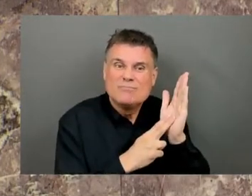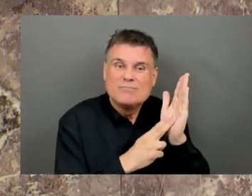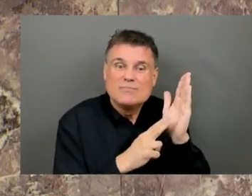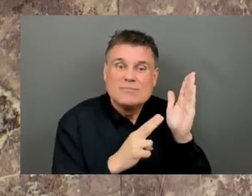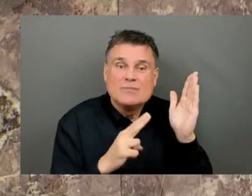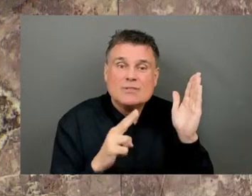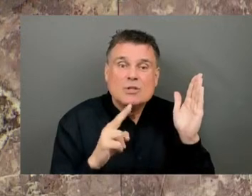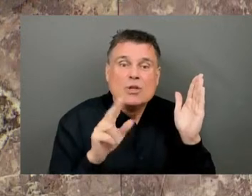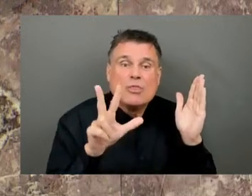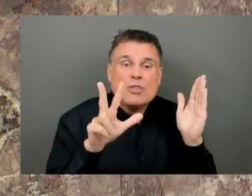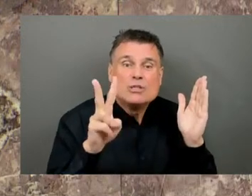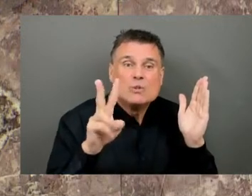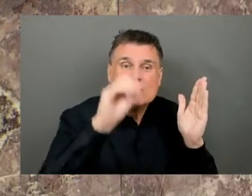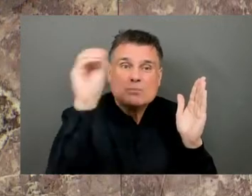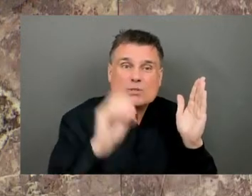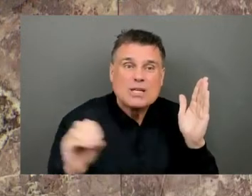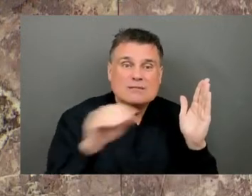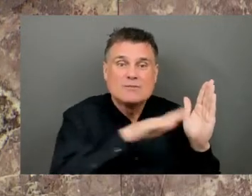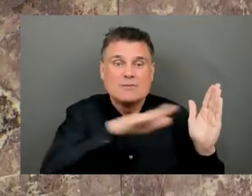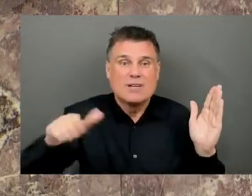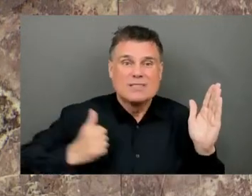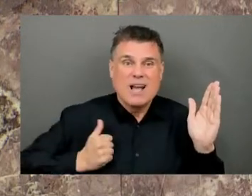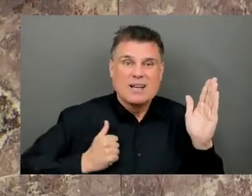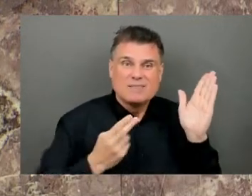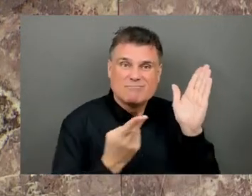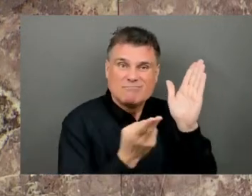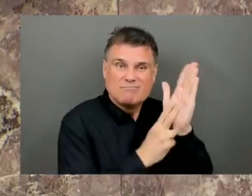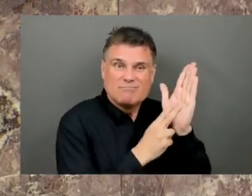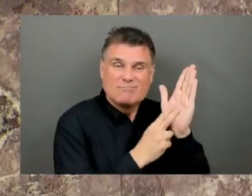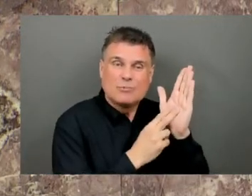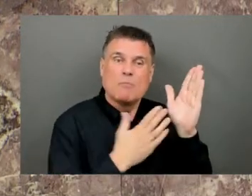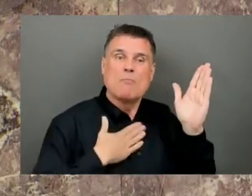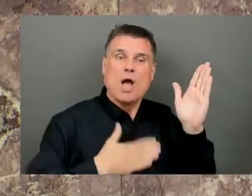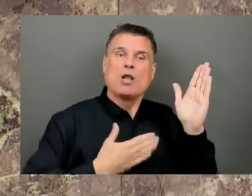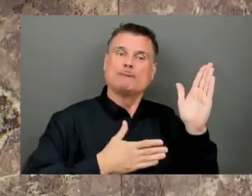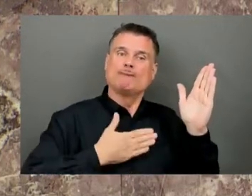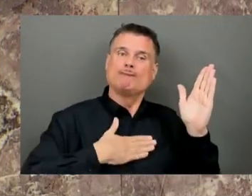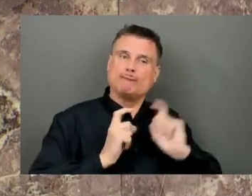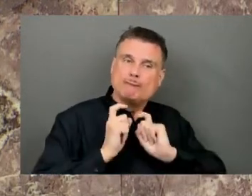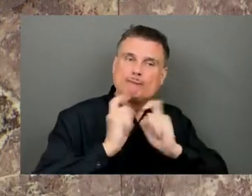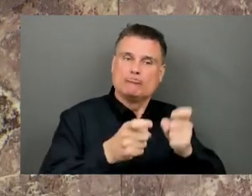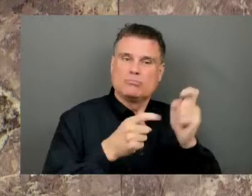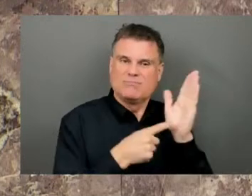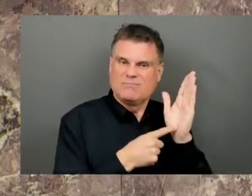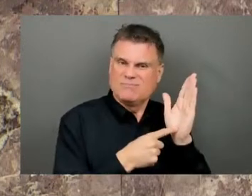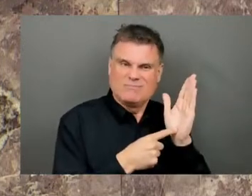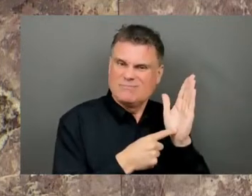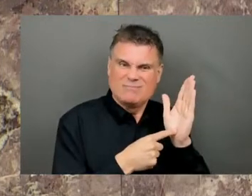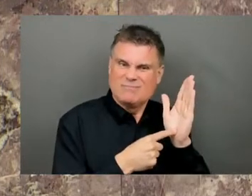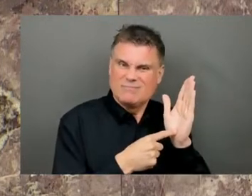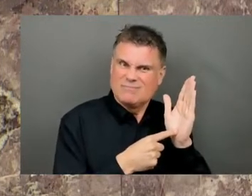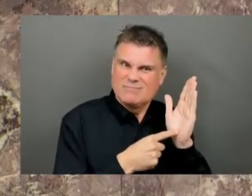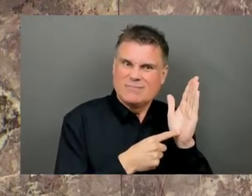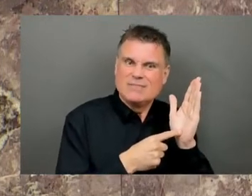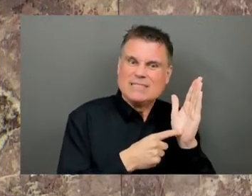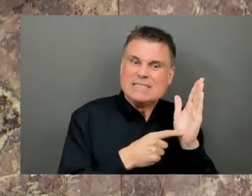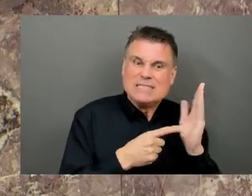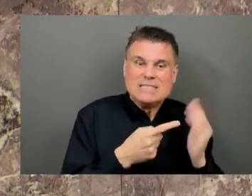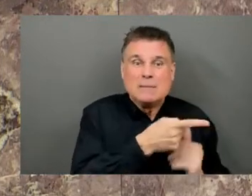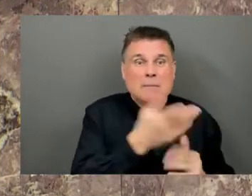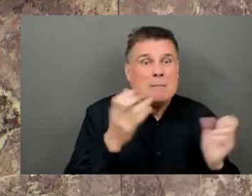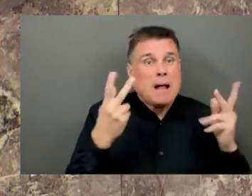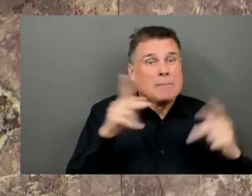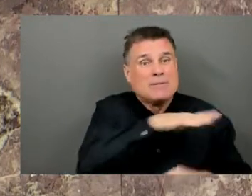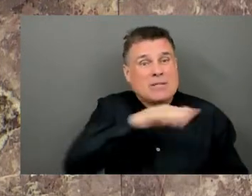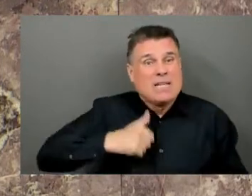approximately 250 Canadians lose their lives waiting for a transplant. On April 7th, I encourage everyone to